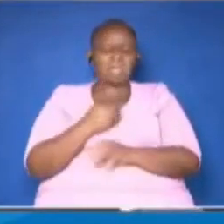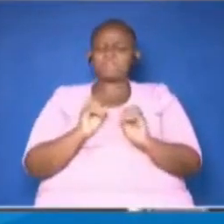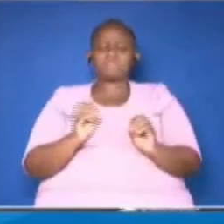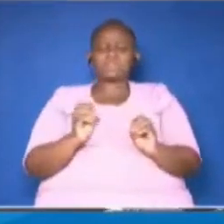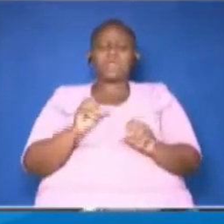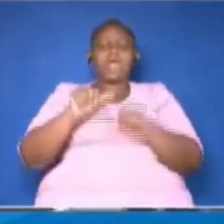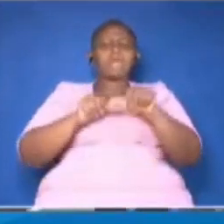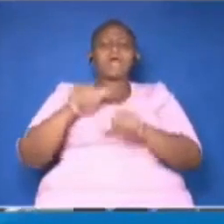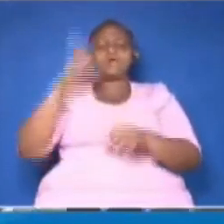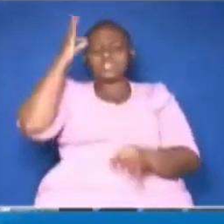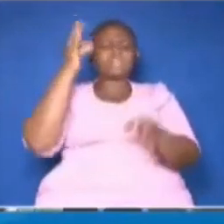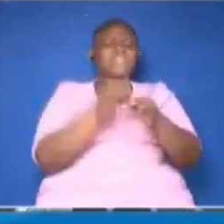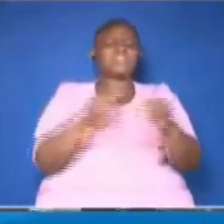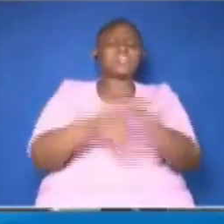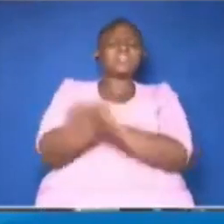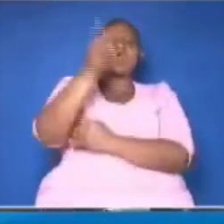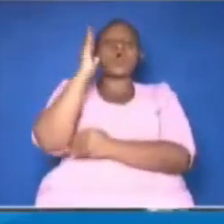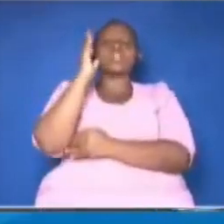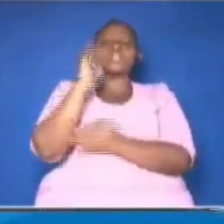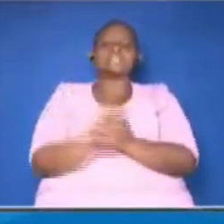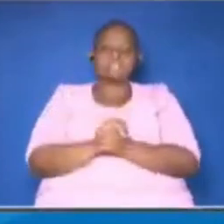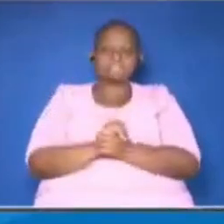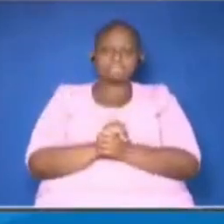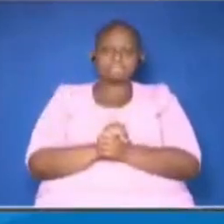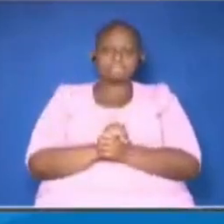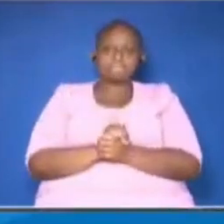about our faith in God.